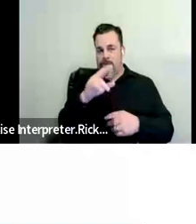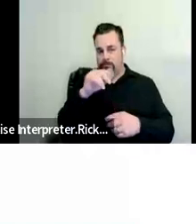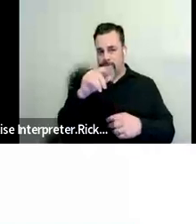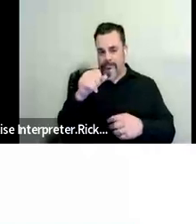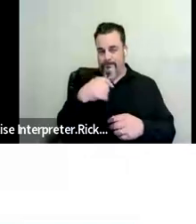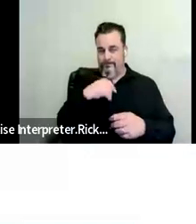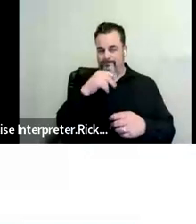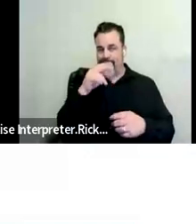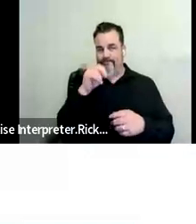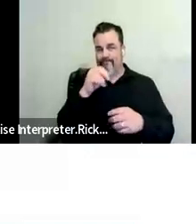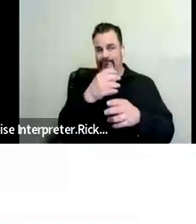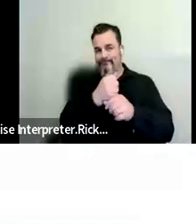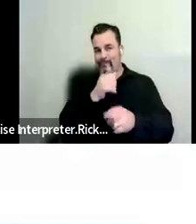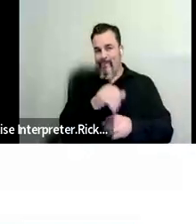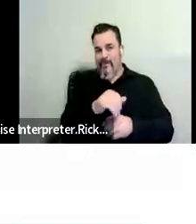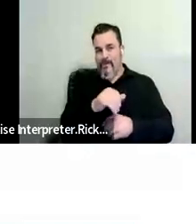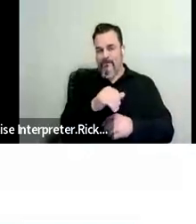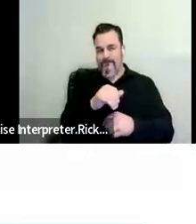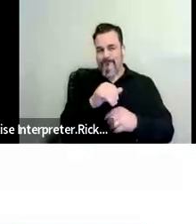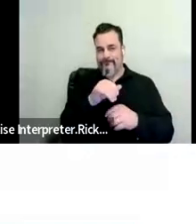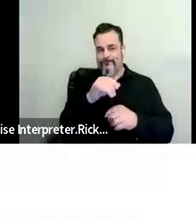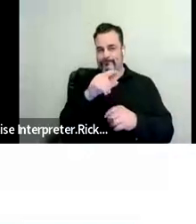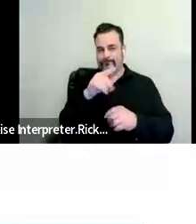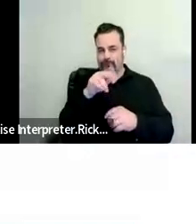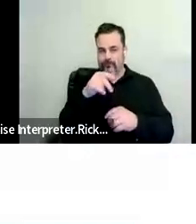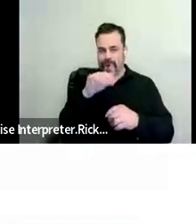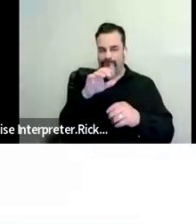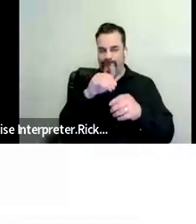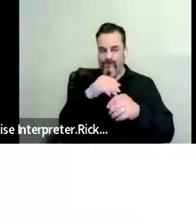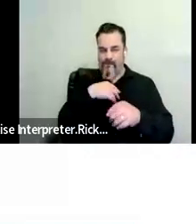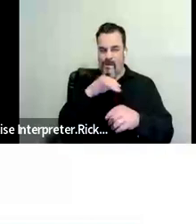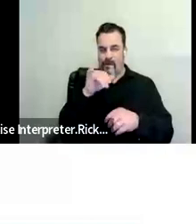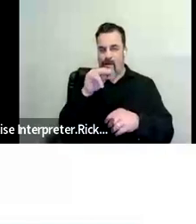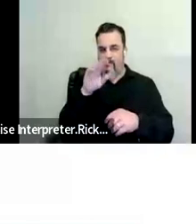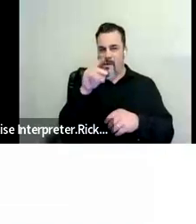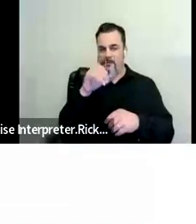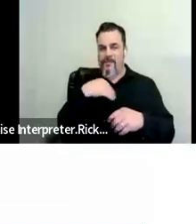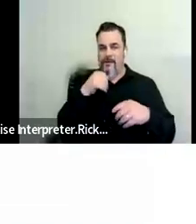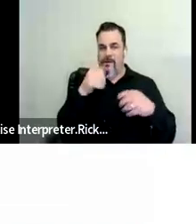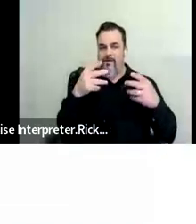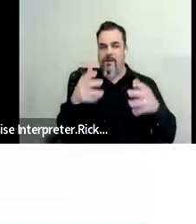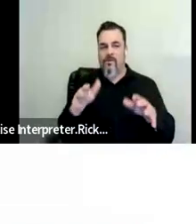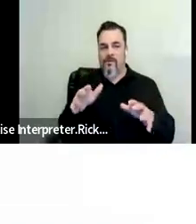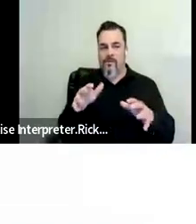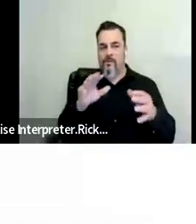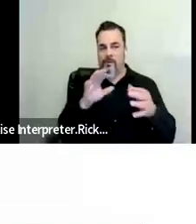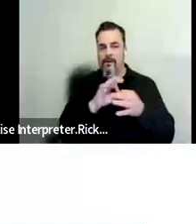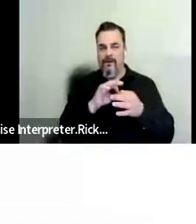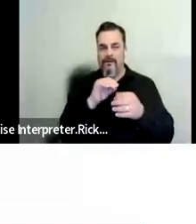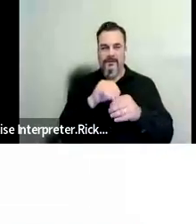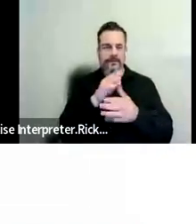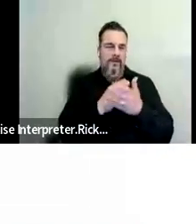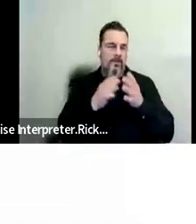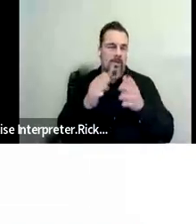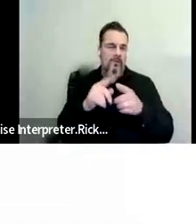think I'd even get that graphic in my inbox if I wasn't already connected in some way